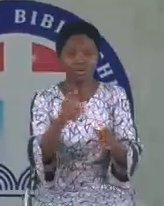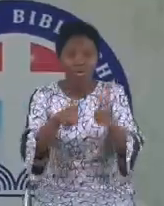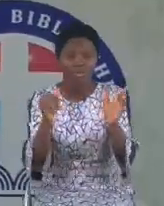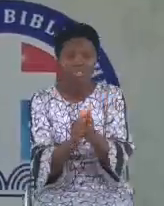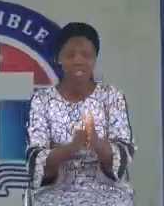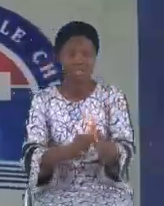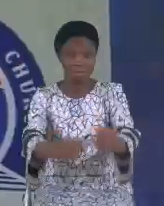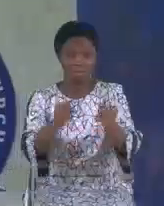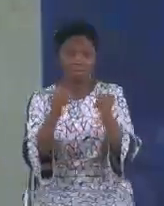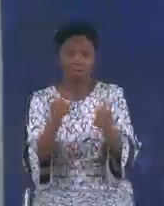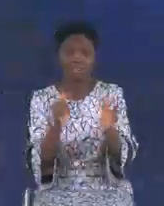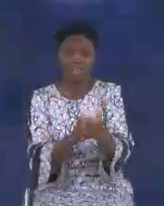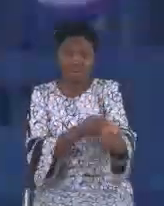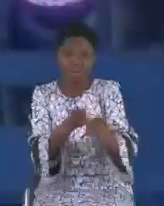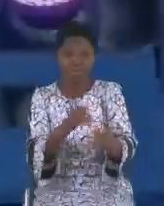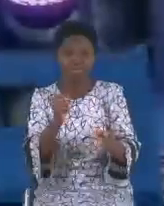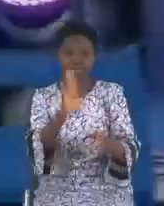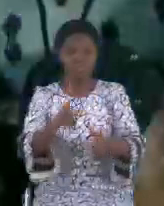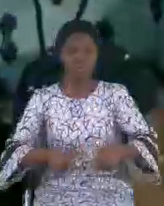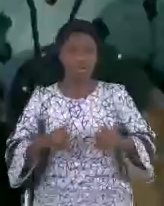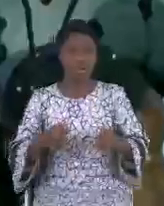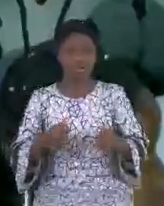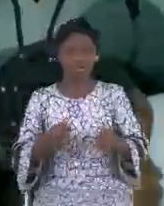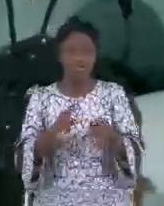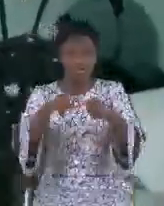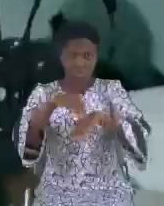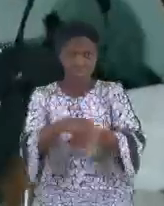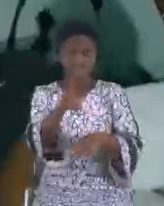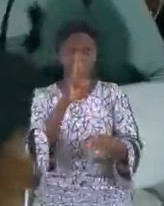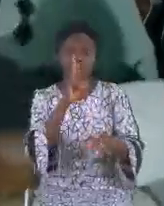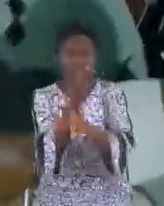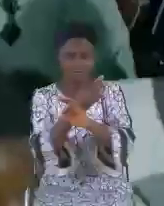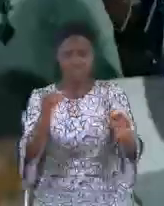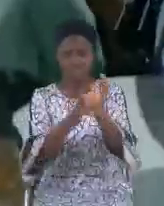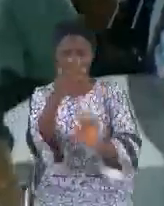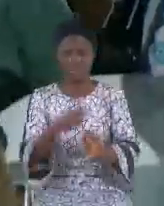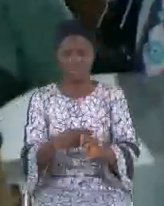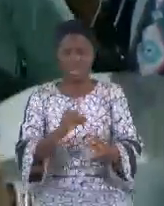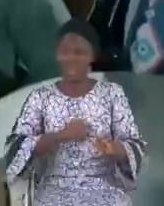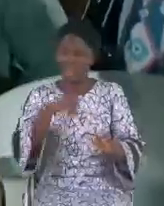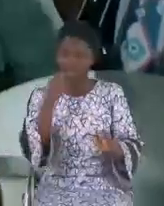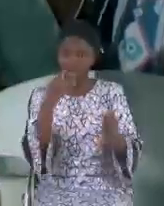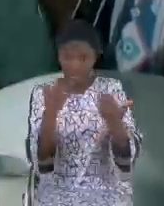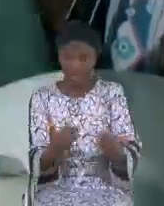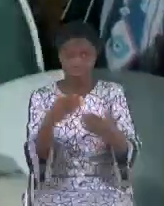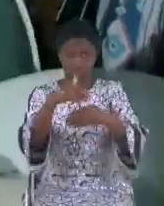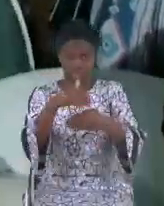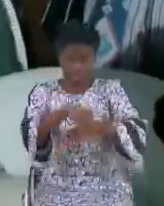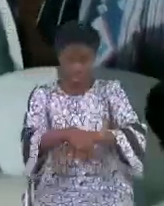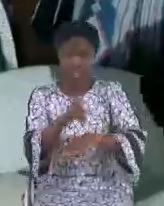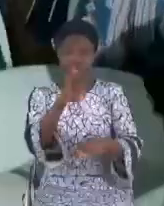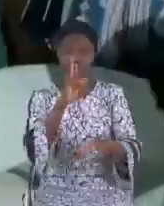life. Tonight, you're free. Yeah. I said tonight you are free. Yeah. Look at